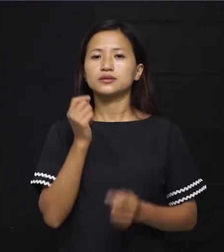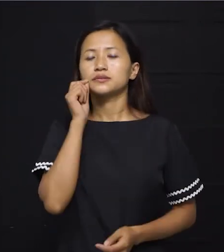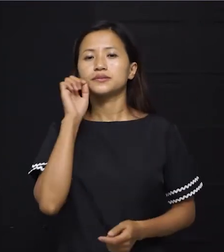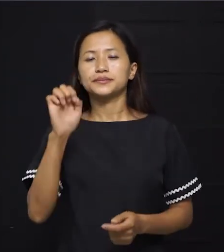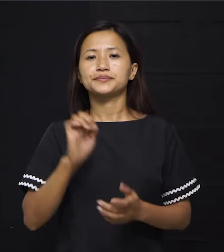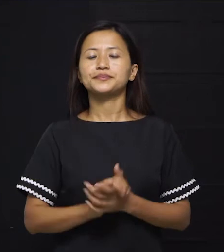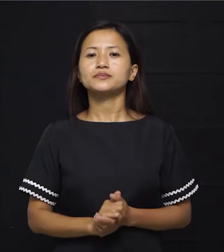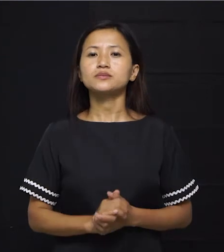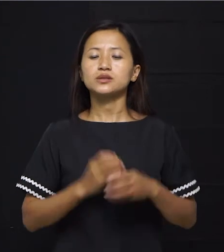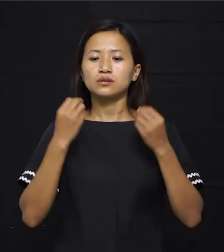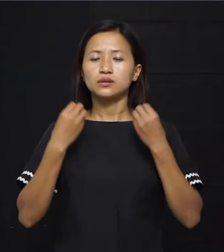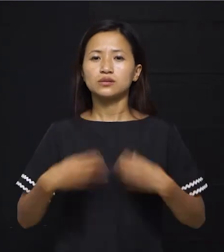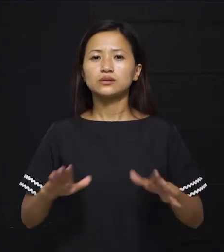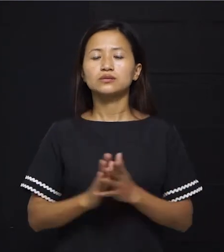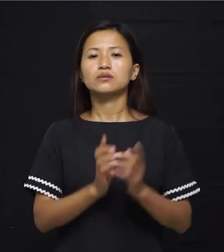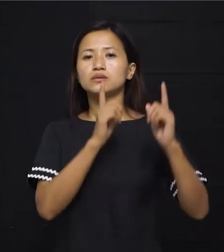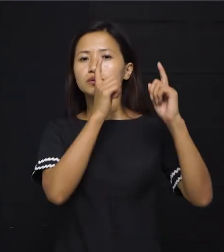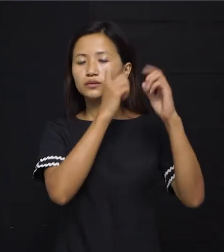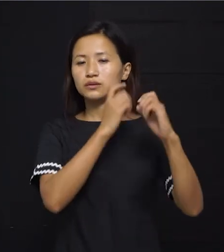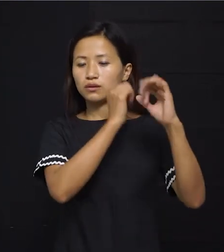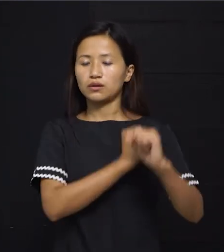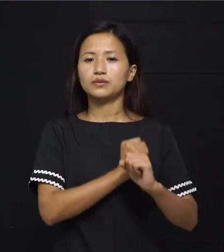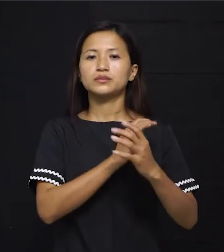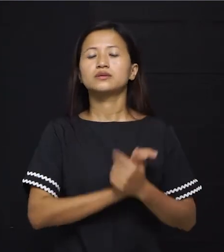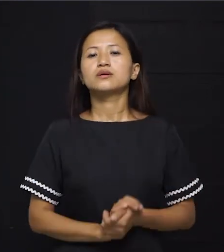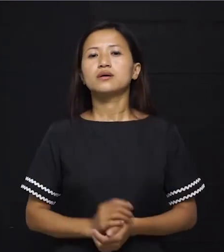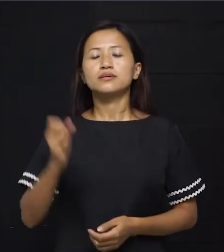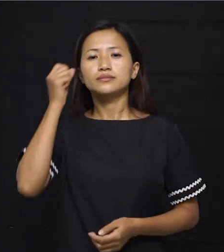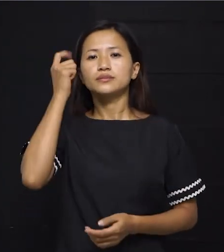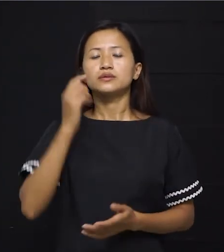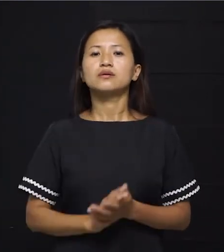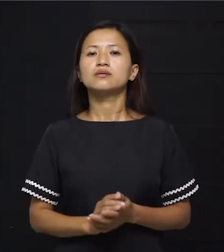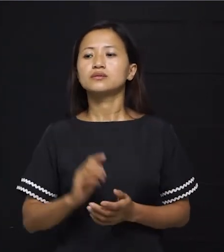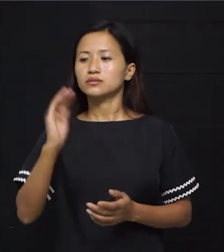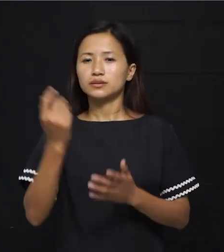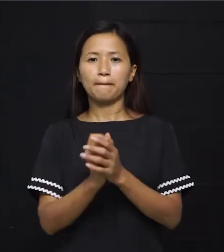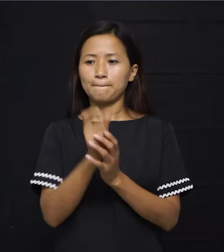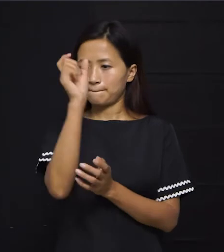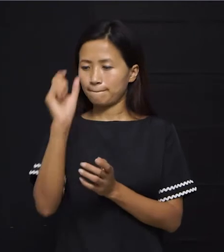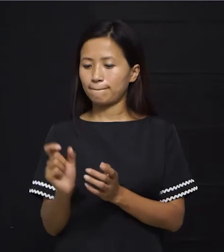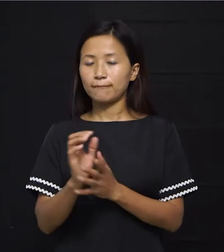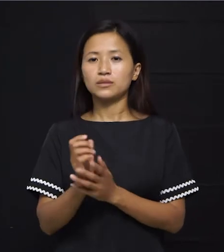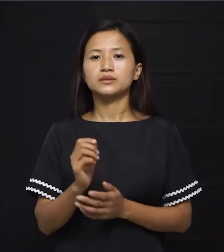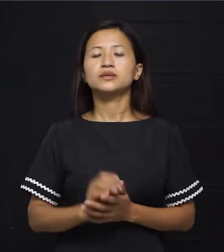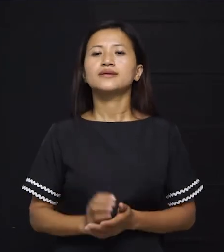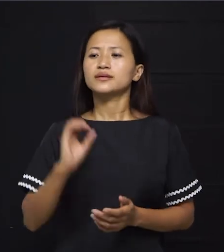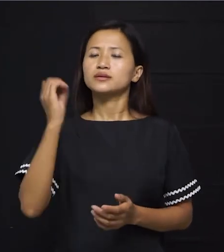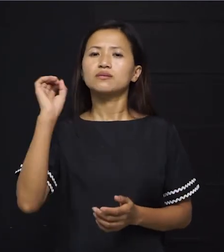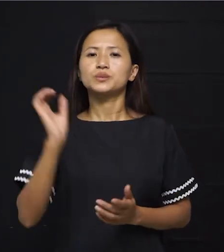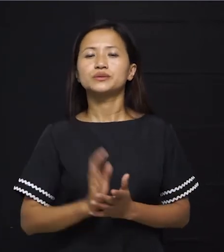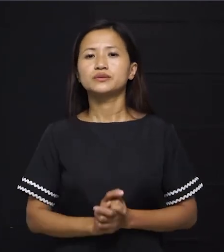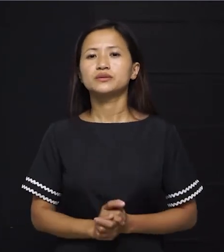losing all hopes. And you can understand this very well, right? When you have spoken against somebody, if they get an